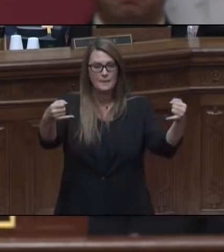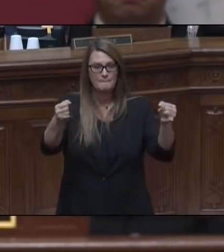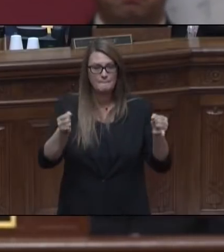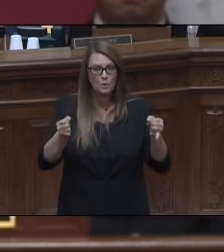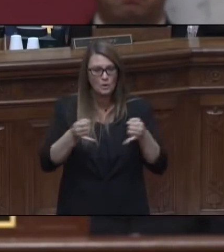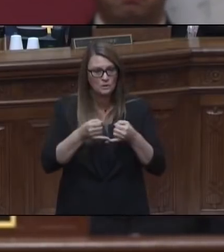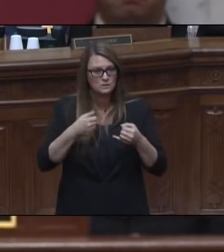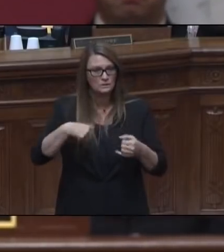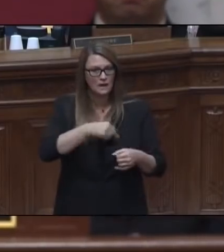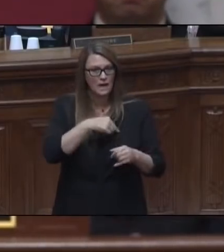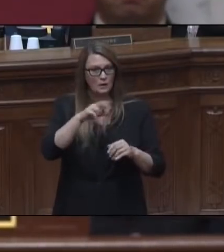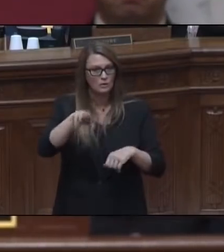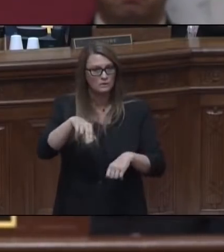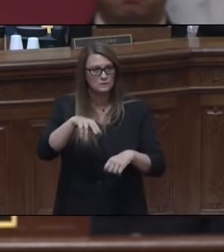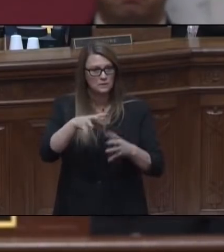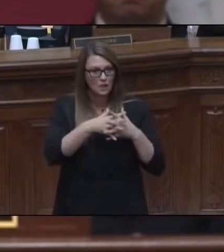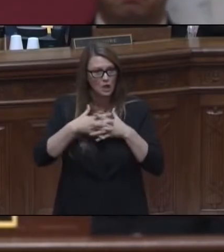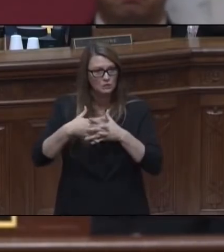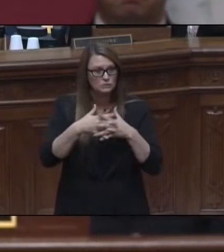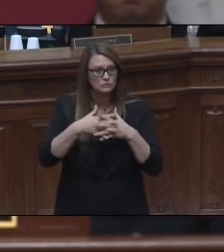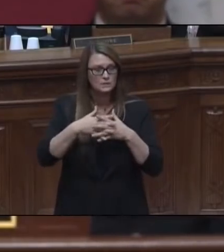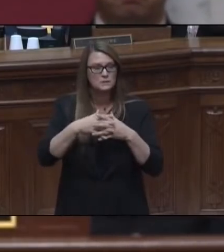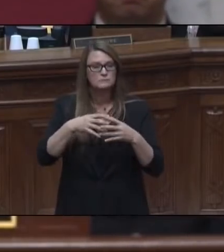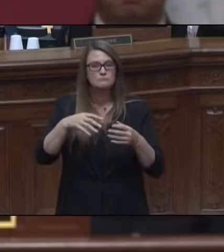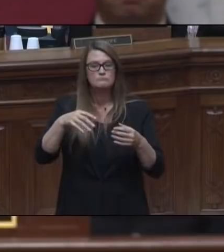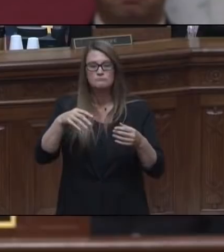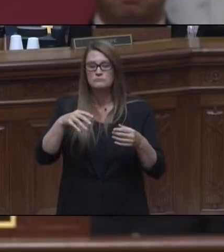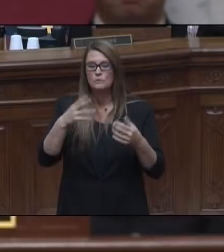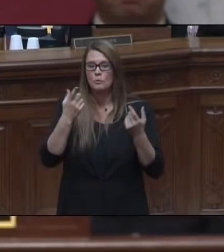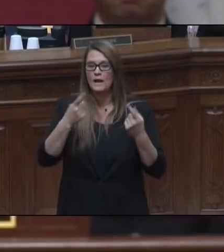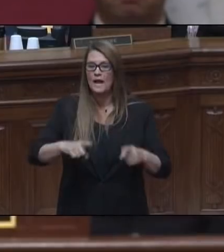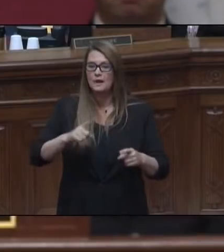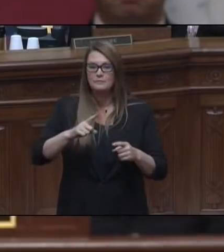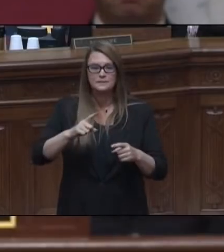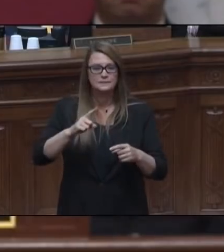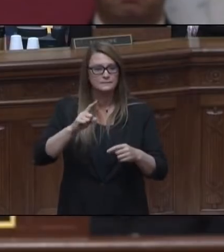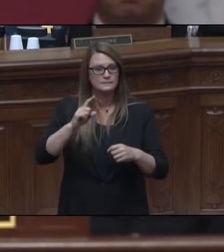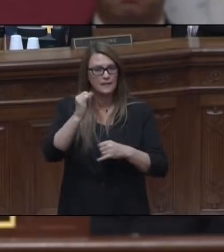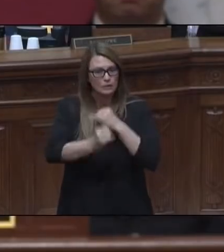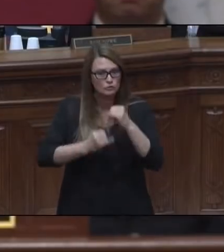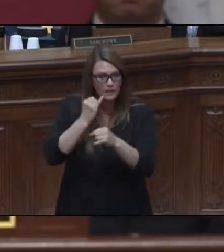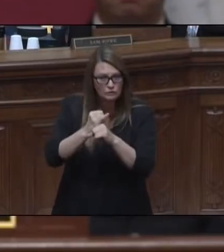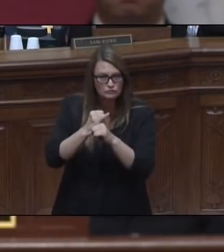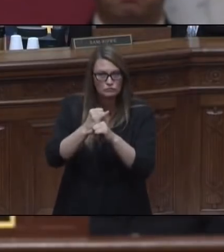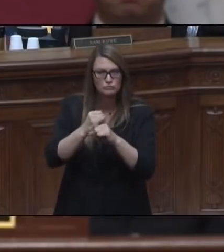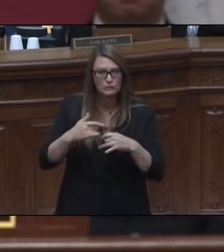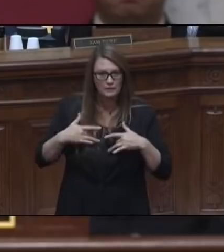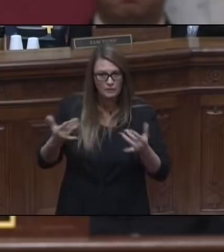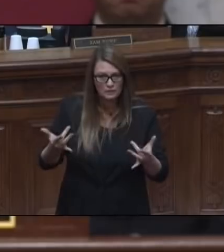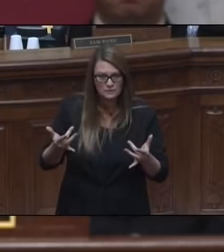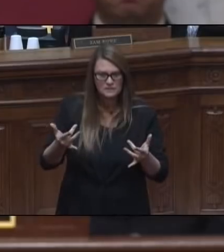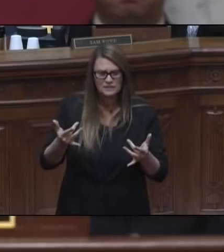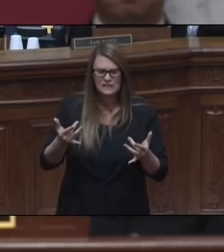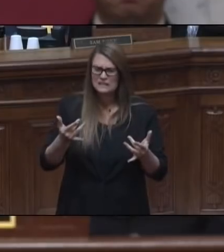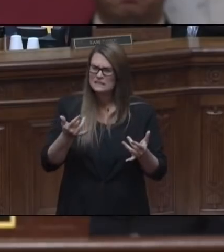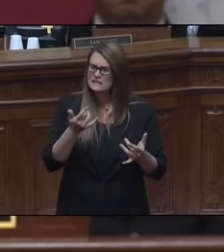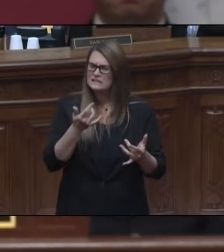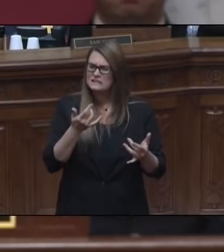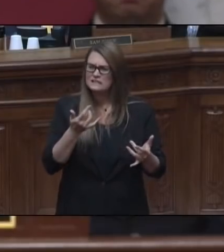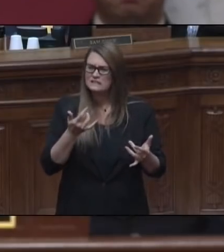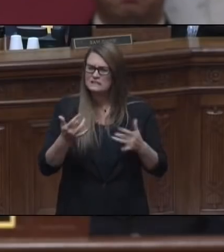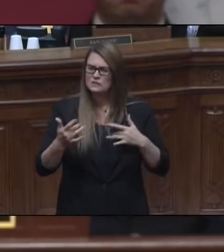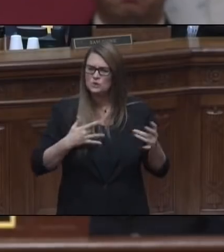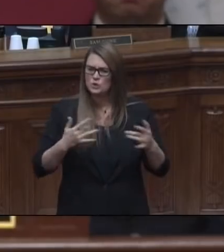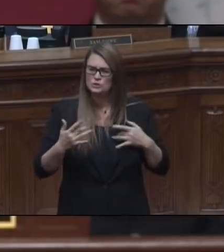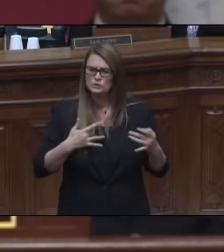what happens internationally with Afghanistan and whatever it may be, if that doesn't trouble you,